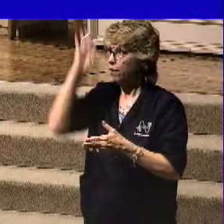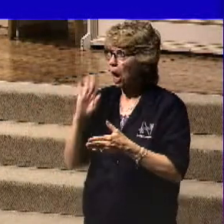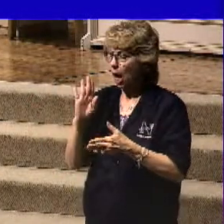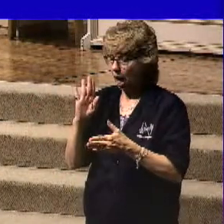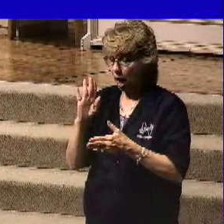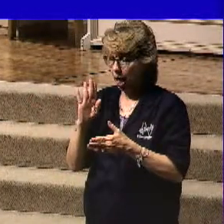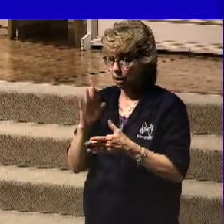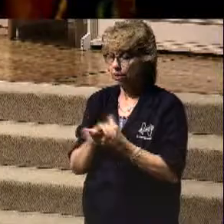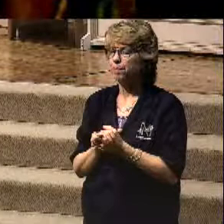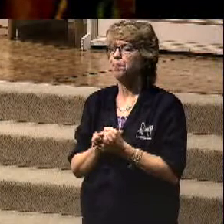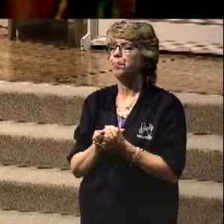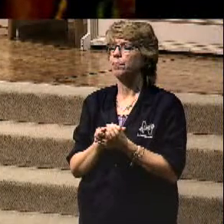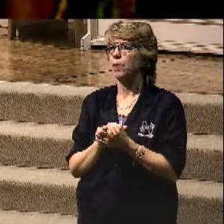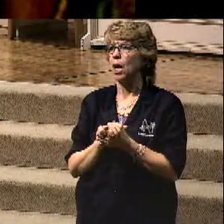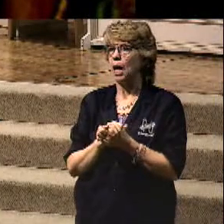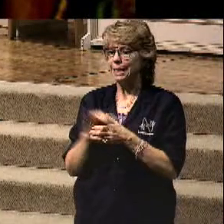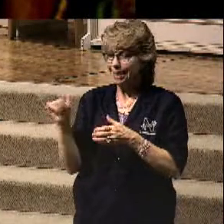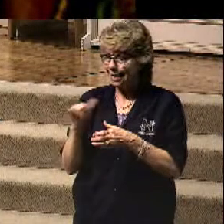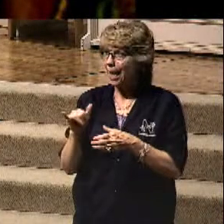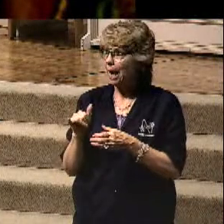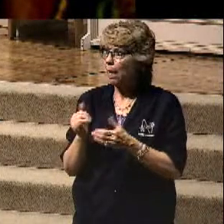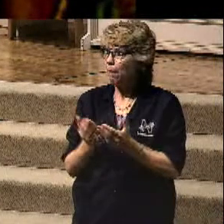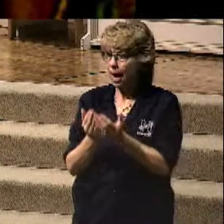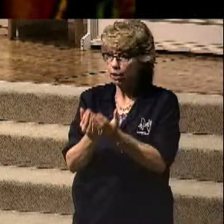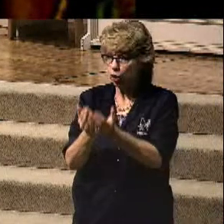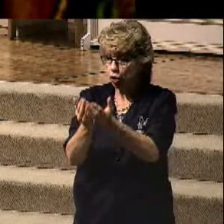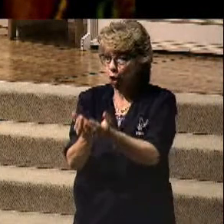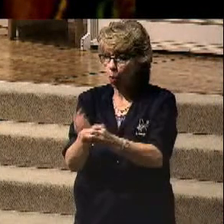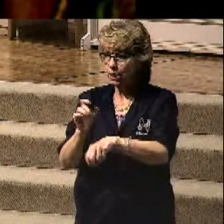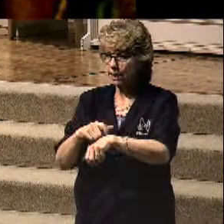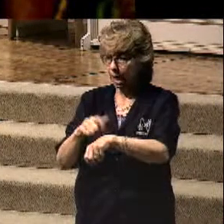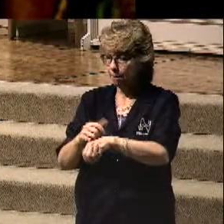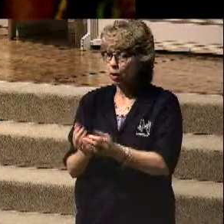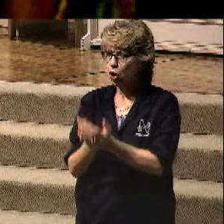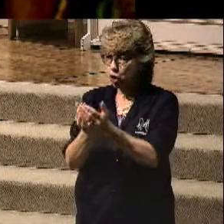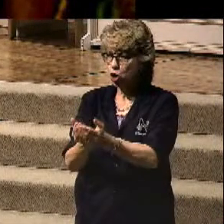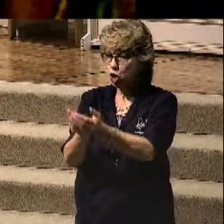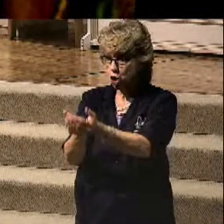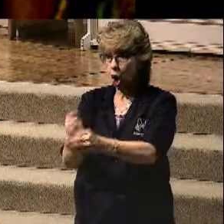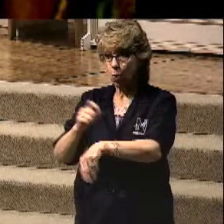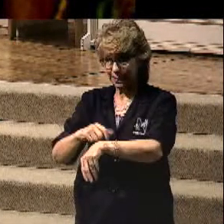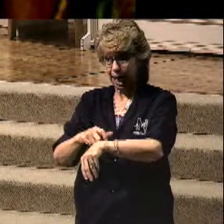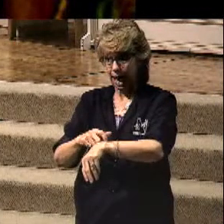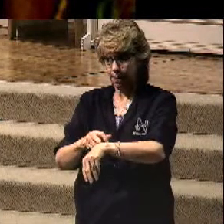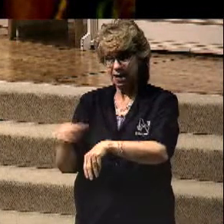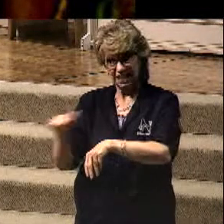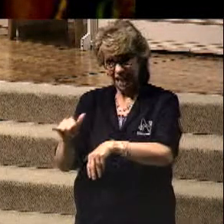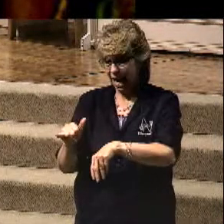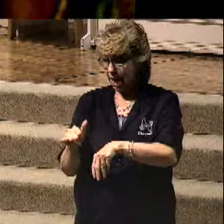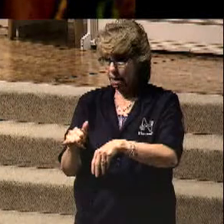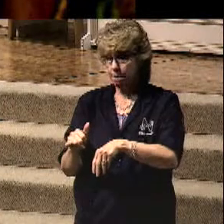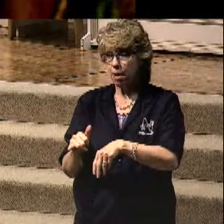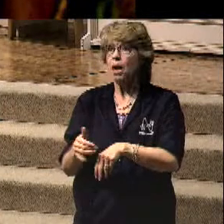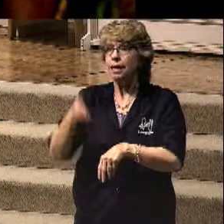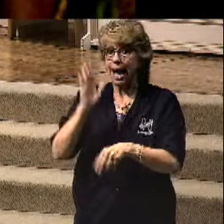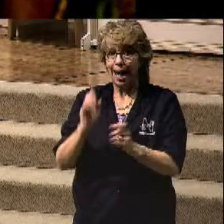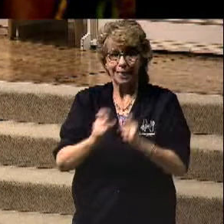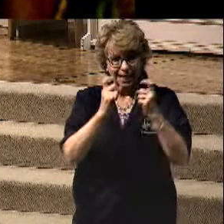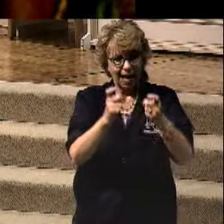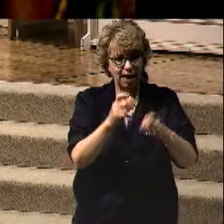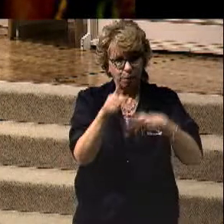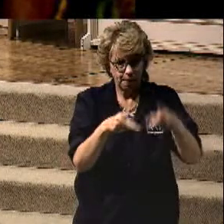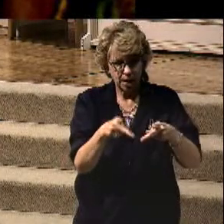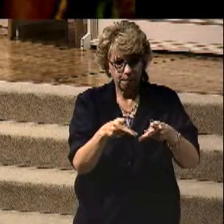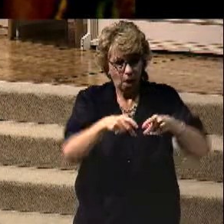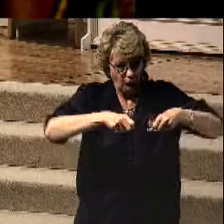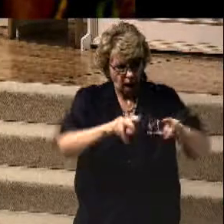Noah. As it was in the days of Noah, so shall it be in the days of the Son of Man, that God provided an opportunity for people to escape his